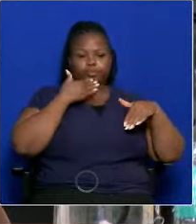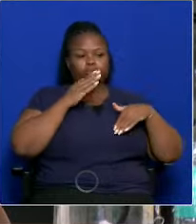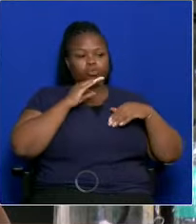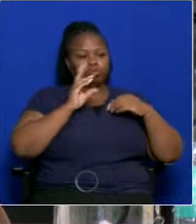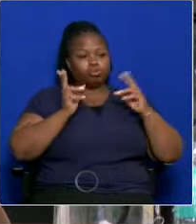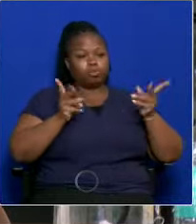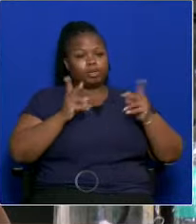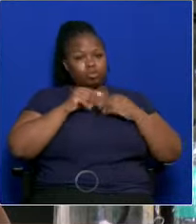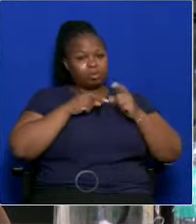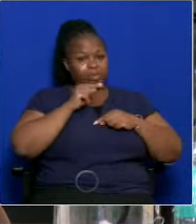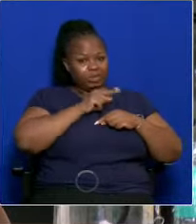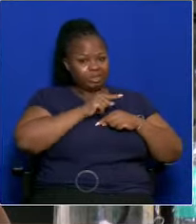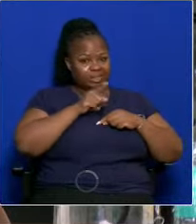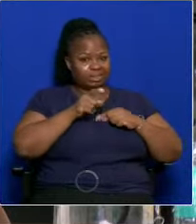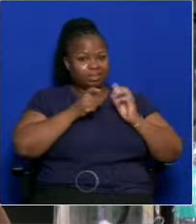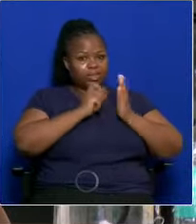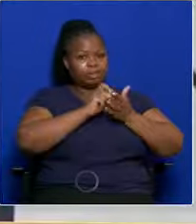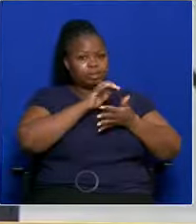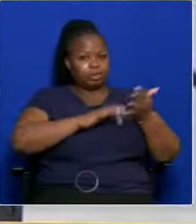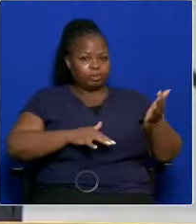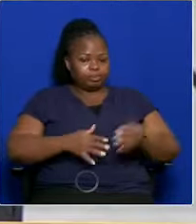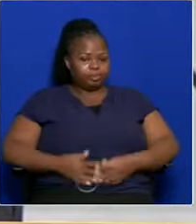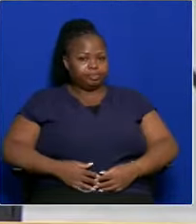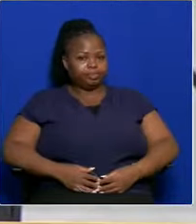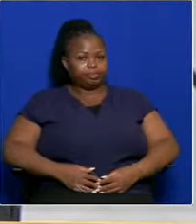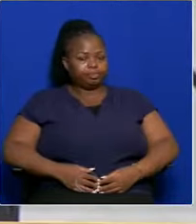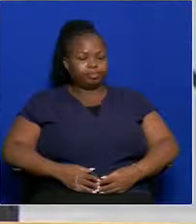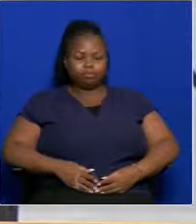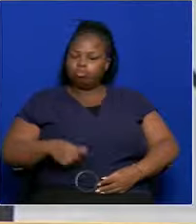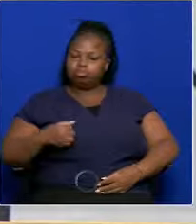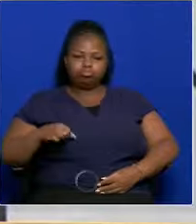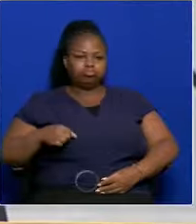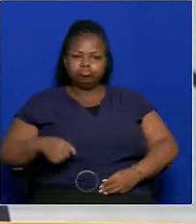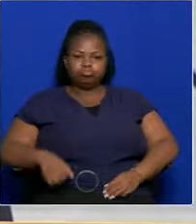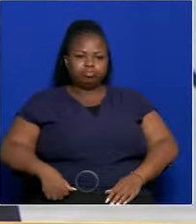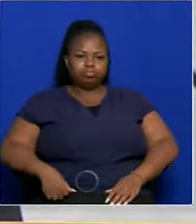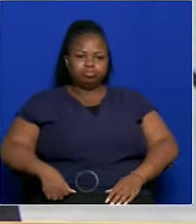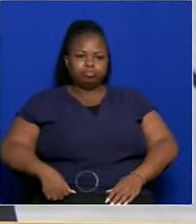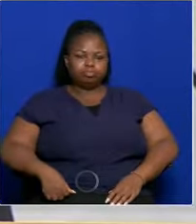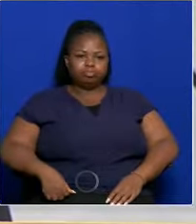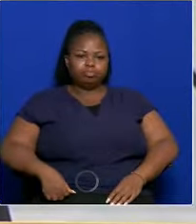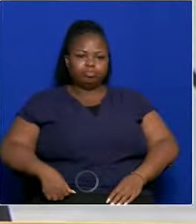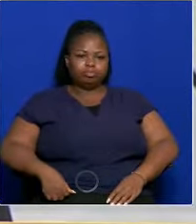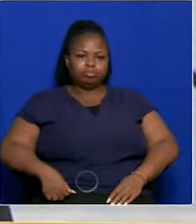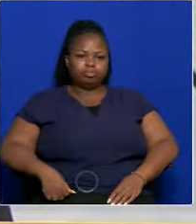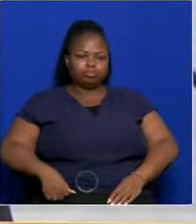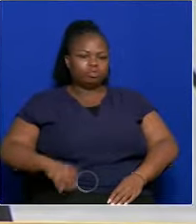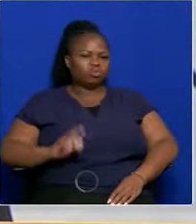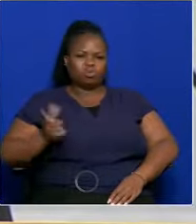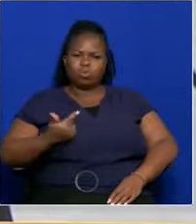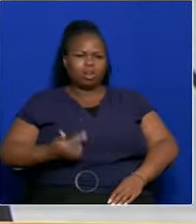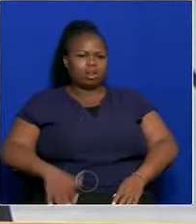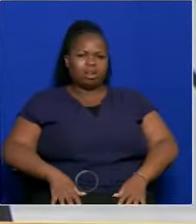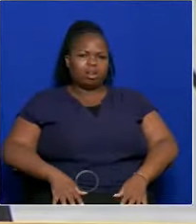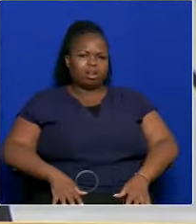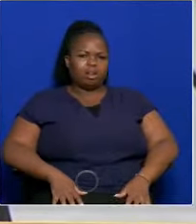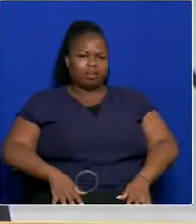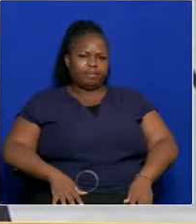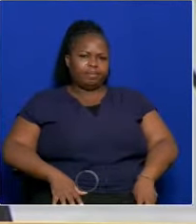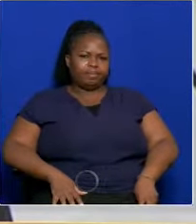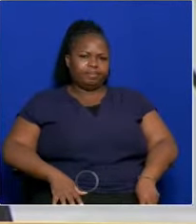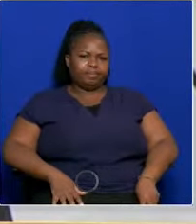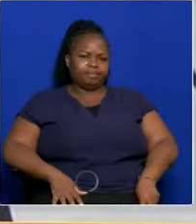articles? No, it is all. It is all. As far as I